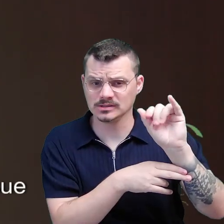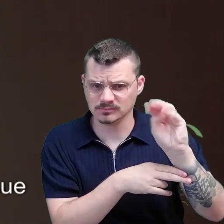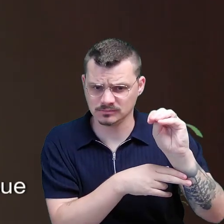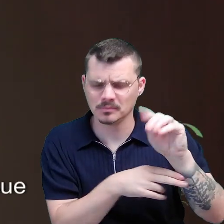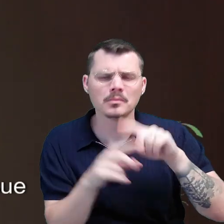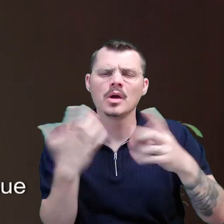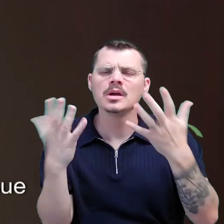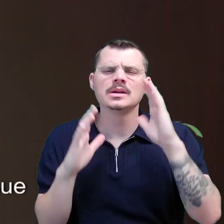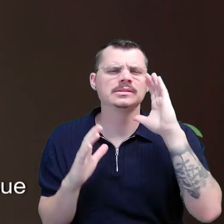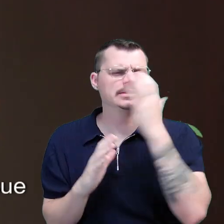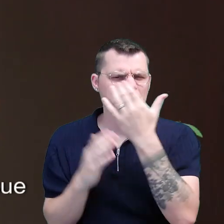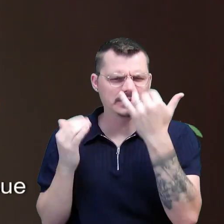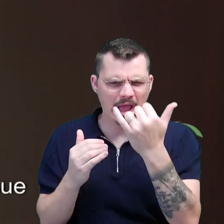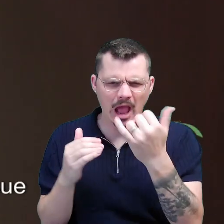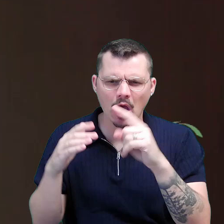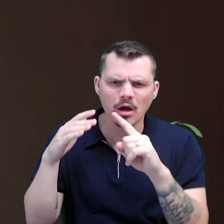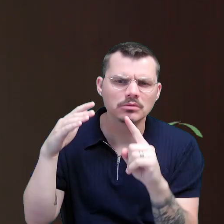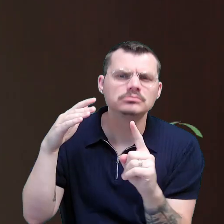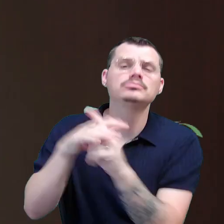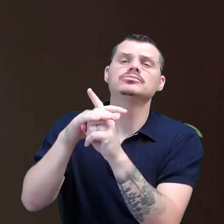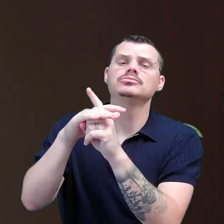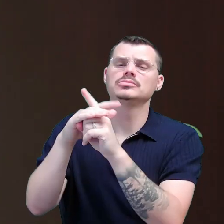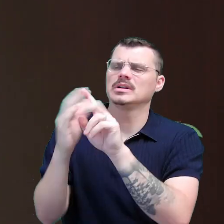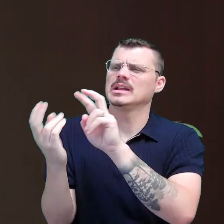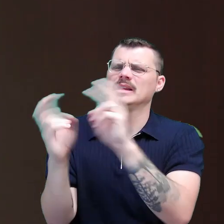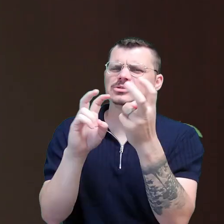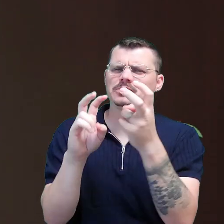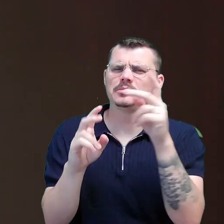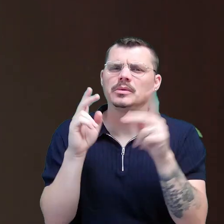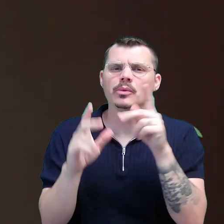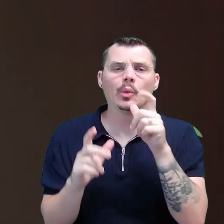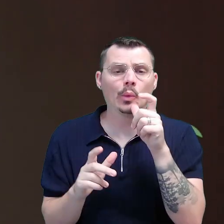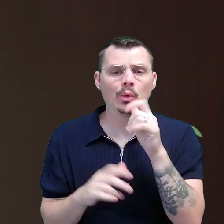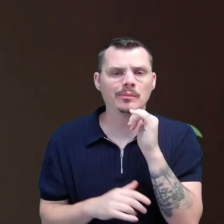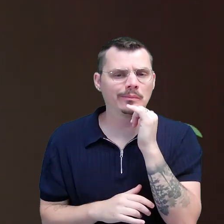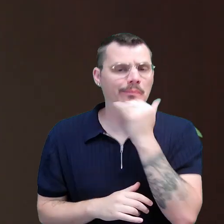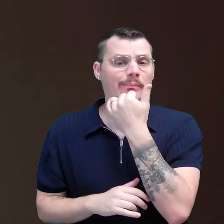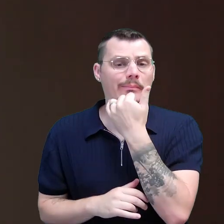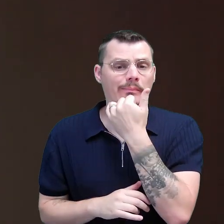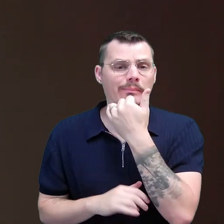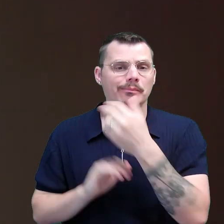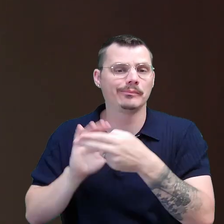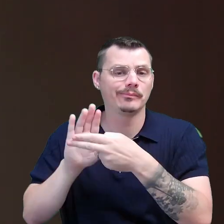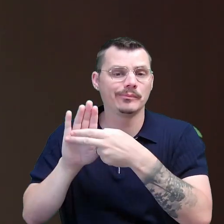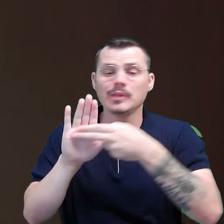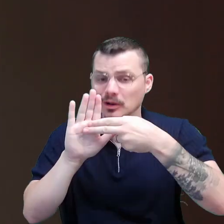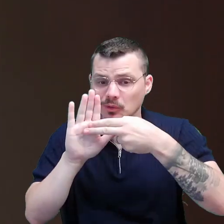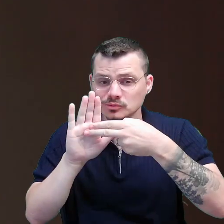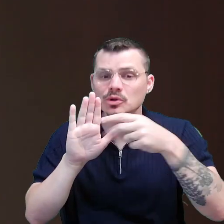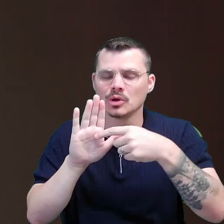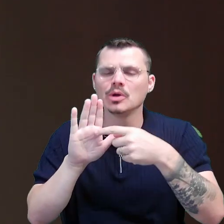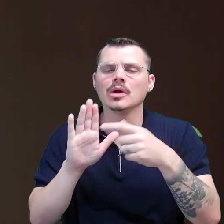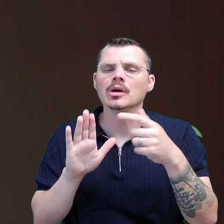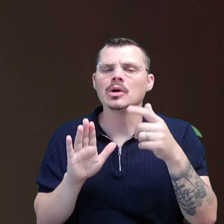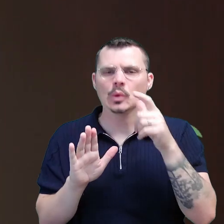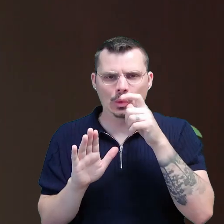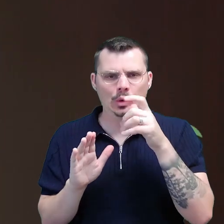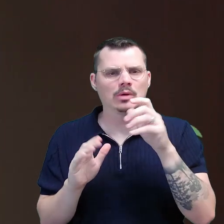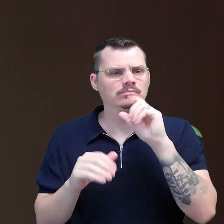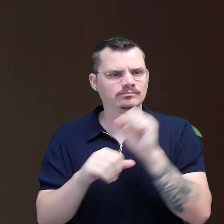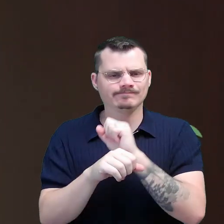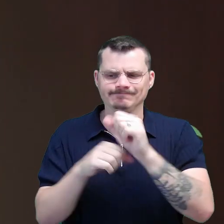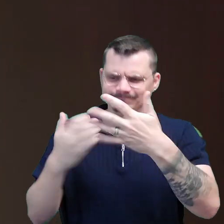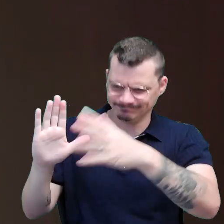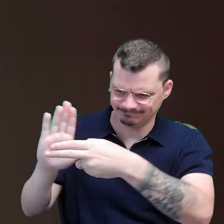what seems to be an emerging issue of misdiagnosis or errors in people with a diagnosis